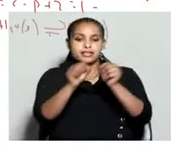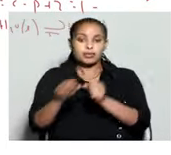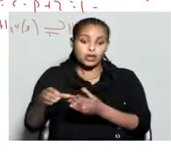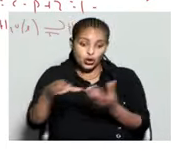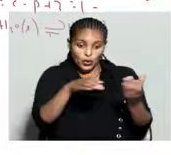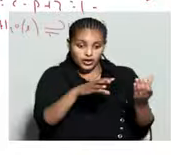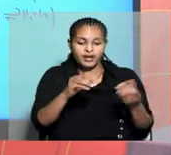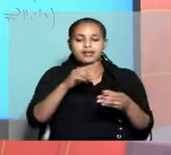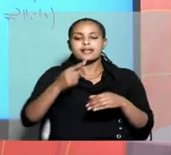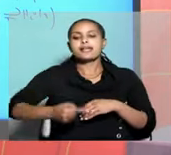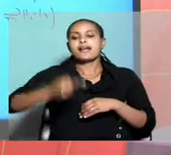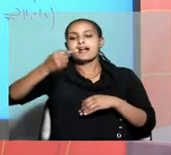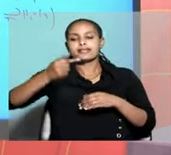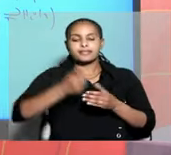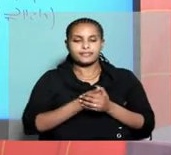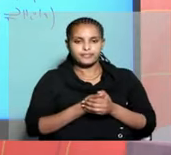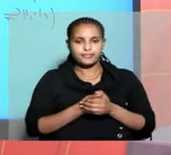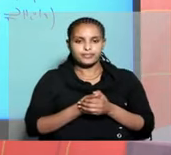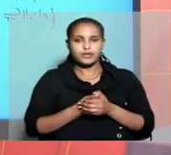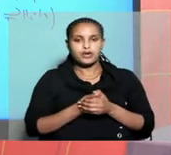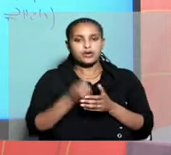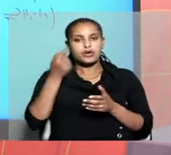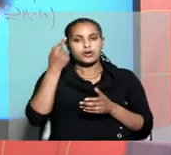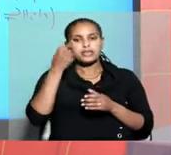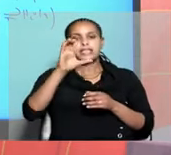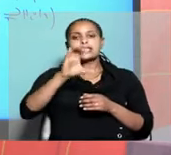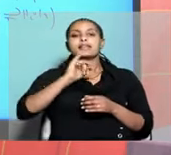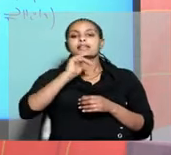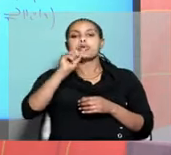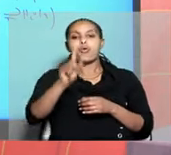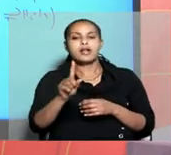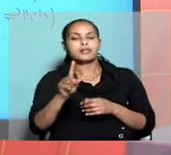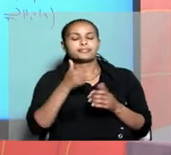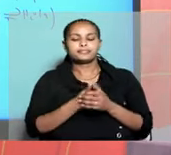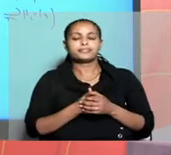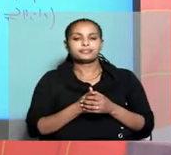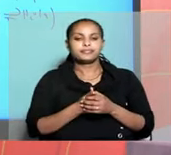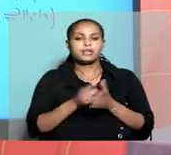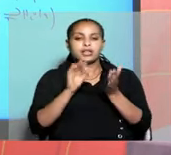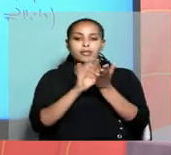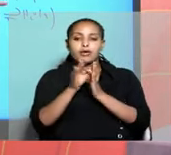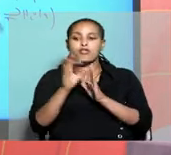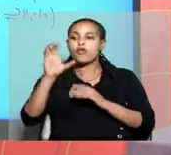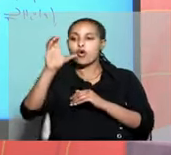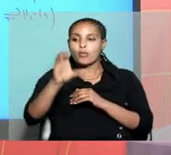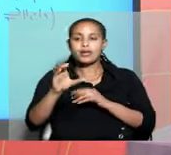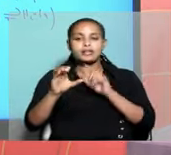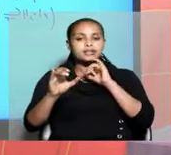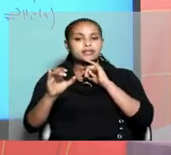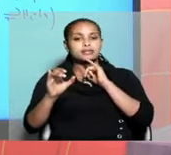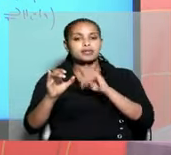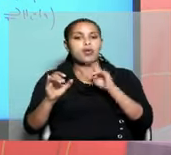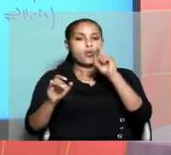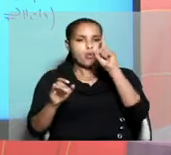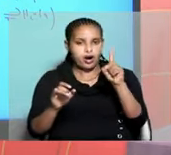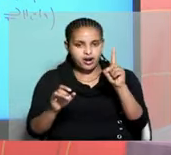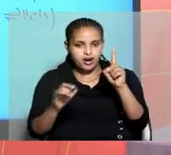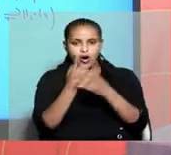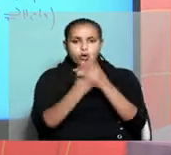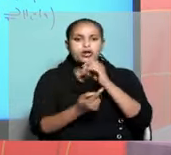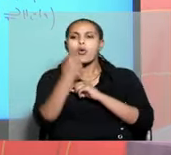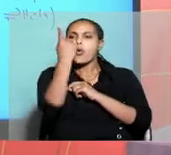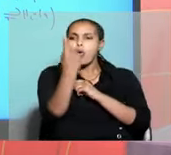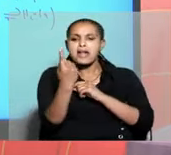liquid and gas. But C is 1. Number of components is 1. Is only